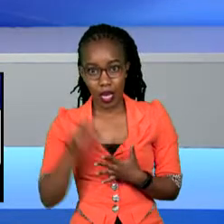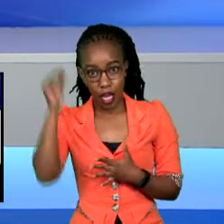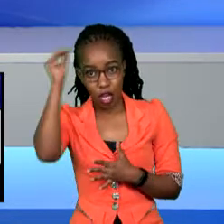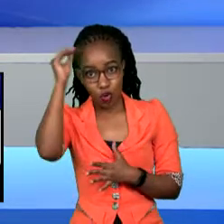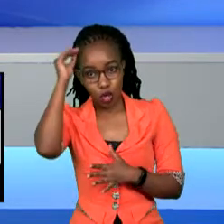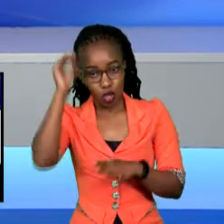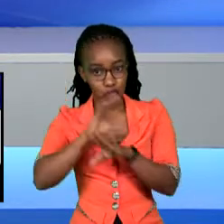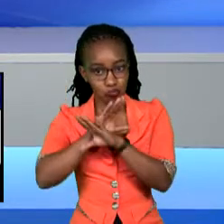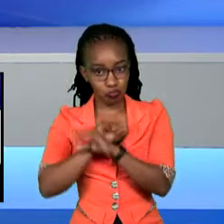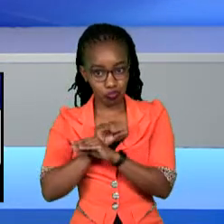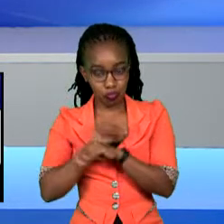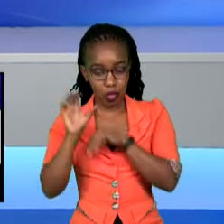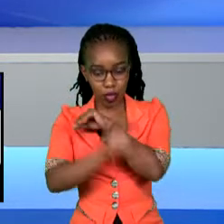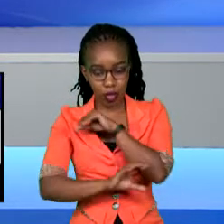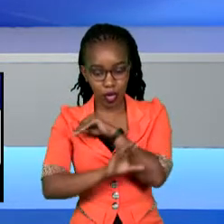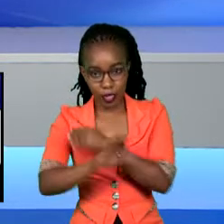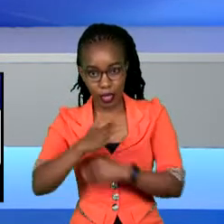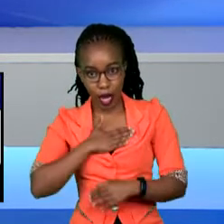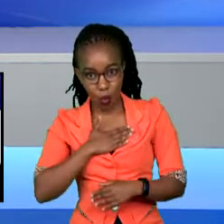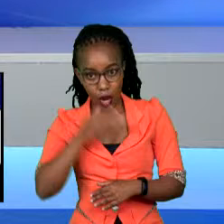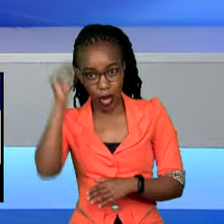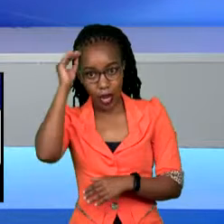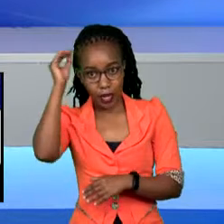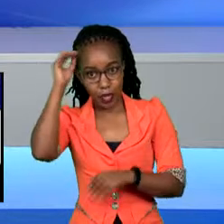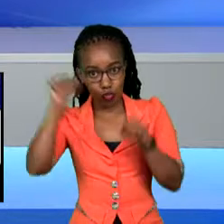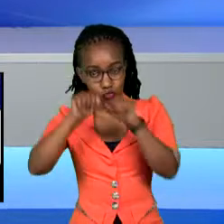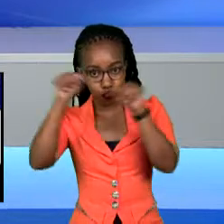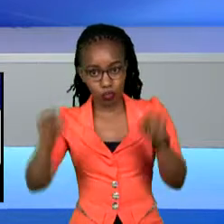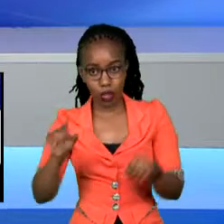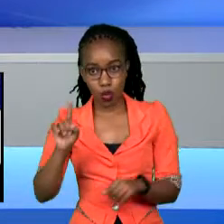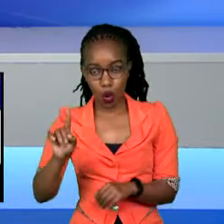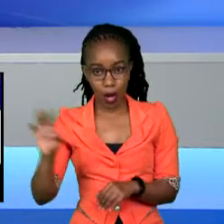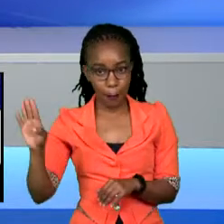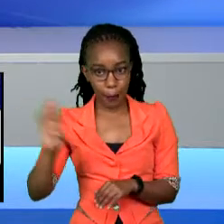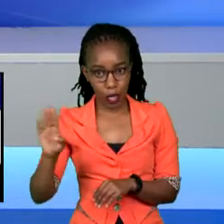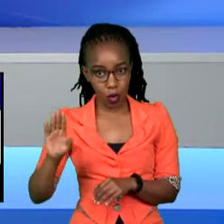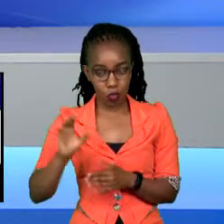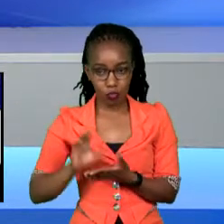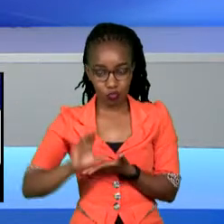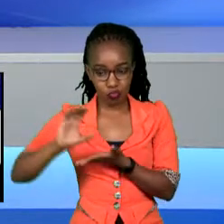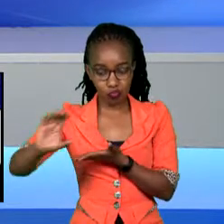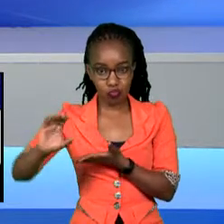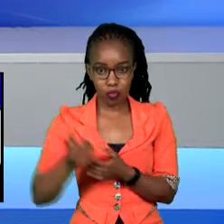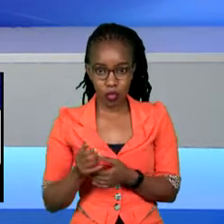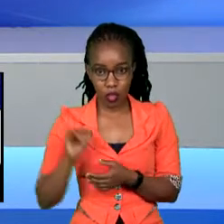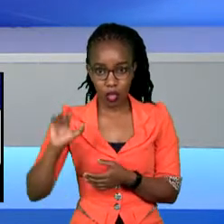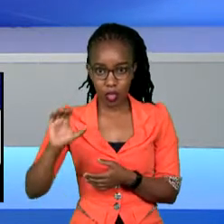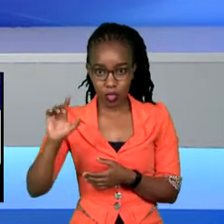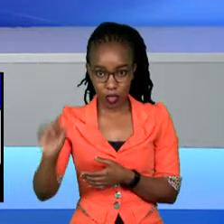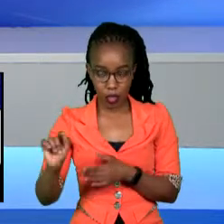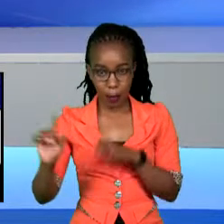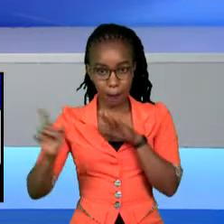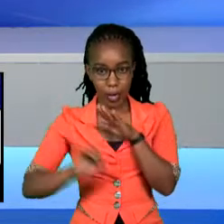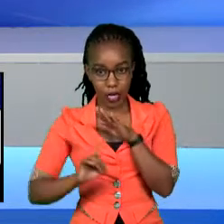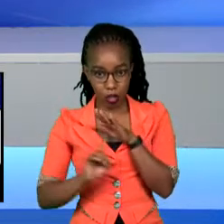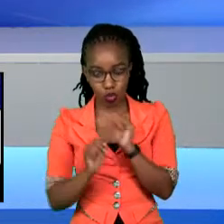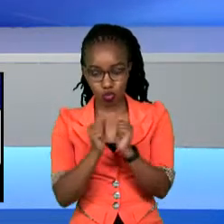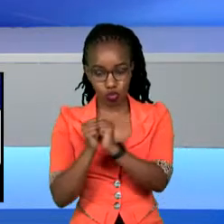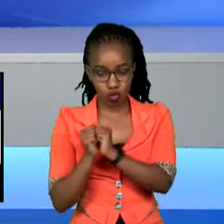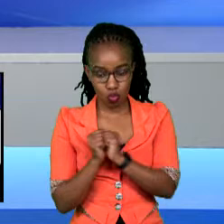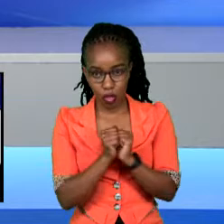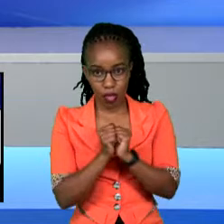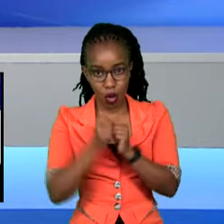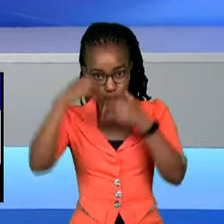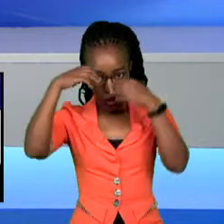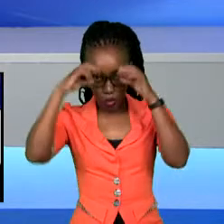becoming a trend in the country, and the education system, a tune of 1 billion shillings, has been pumped into the ICT ministry in collaboration with